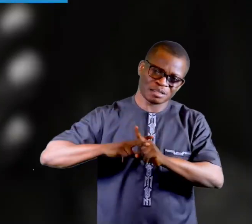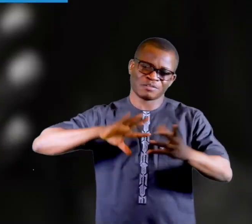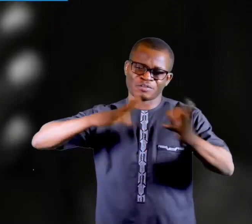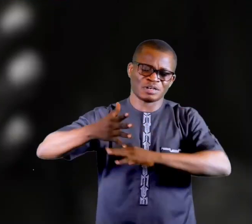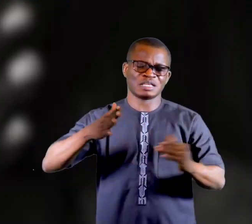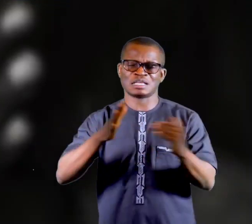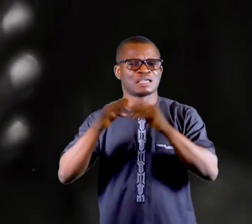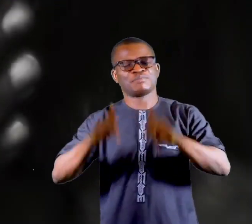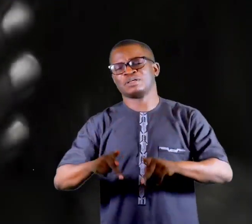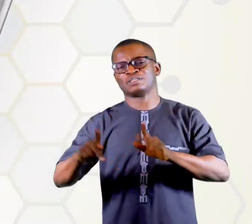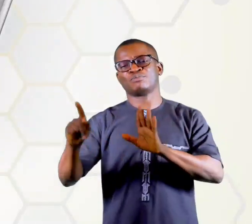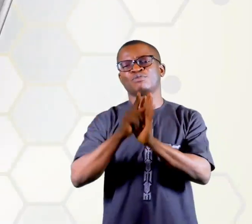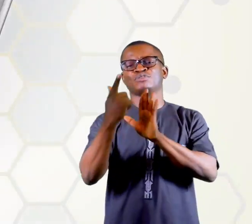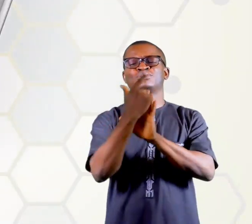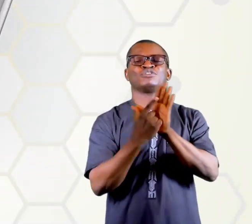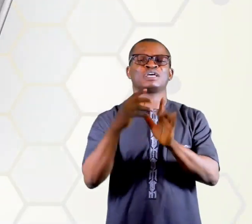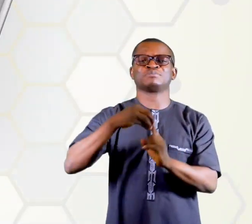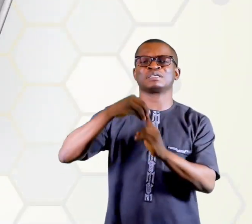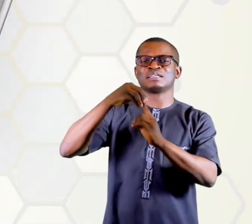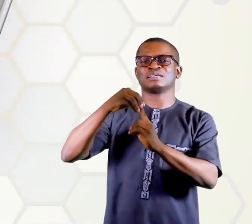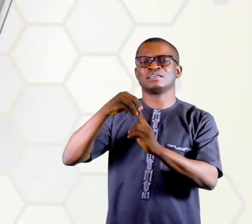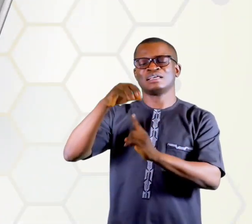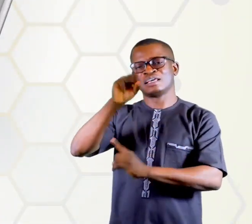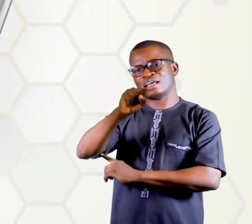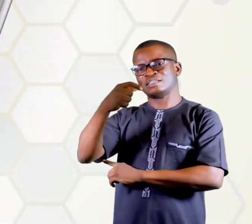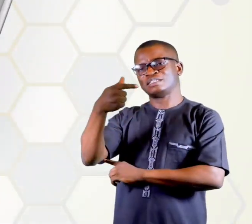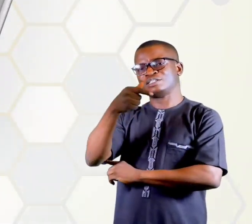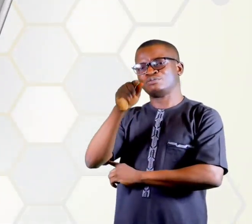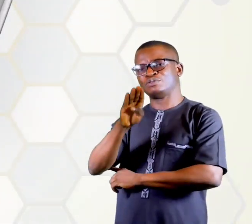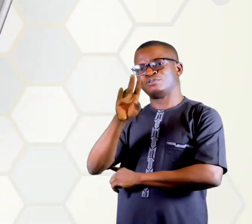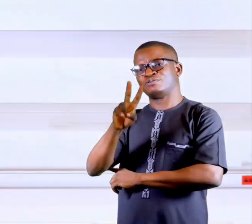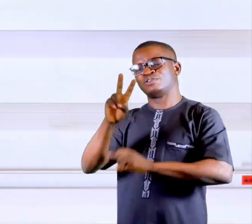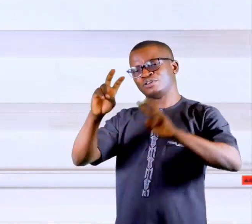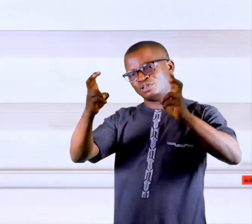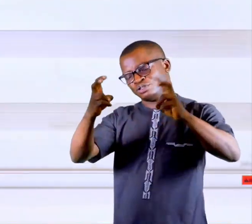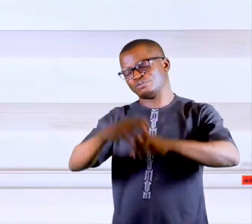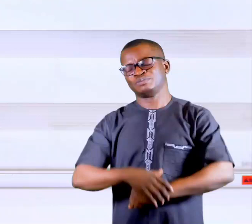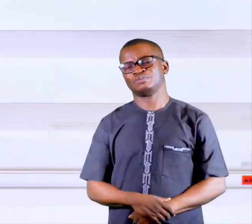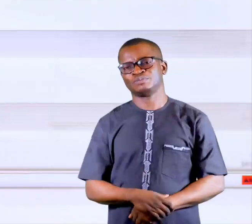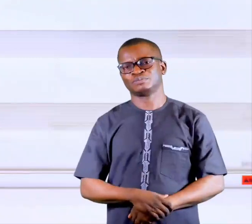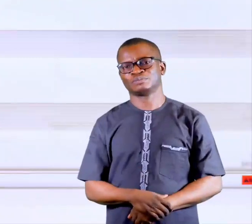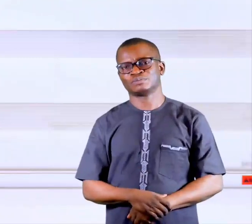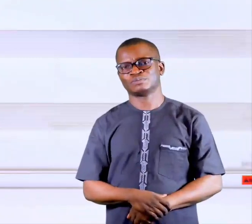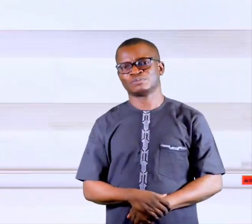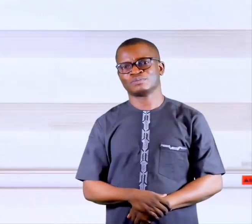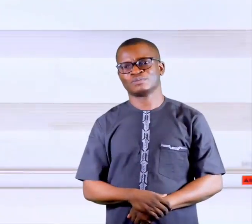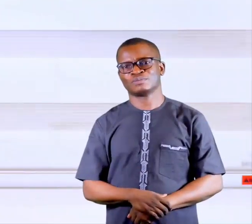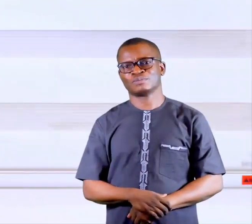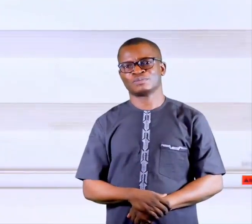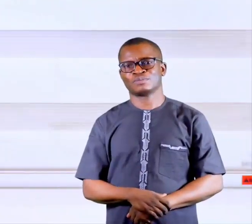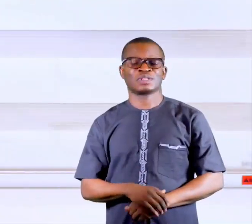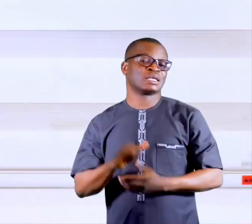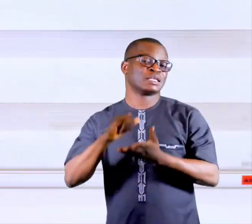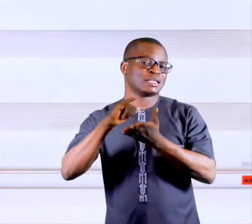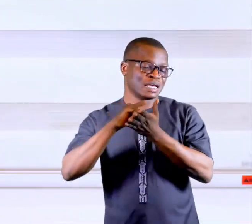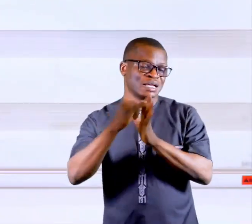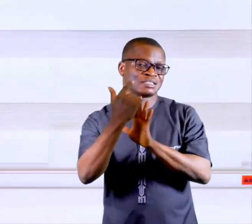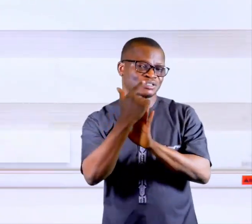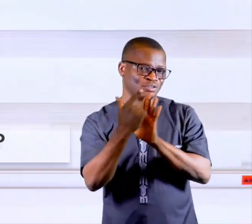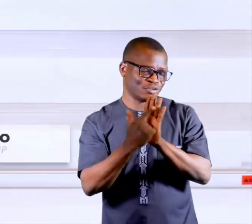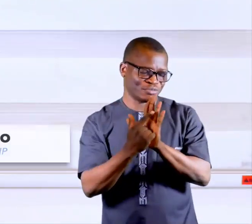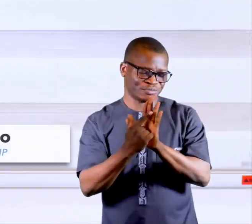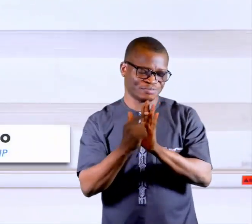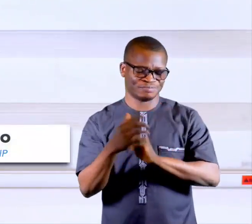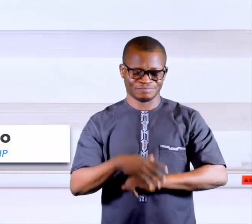Persons Prohibition Act, especially SGBV cases. In the implementation of the Act,